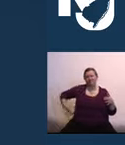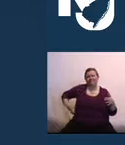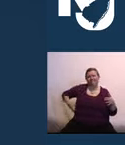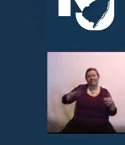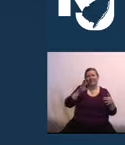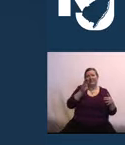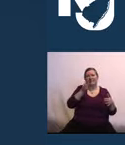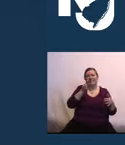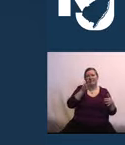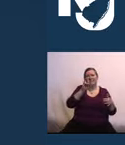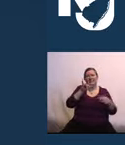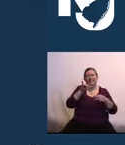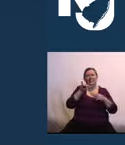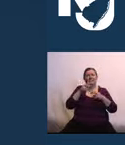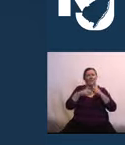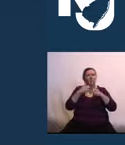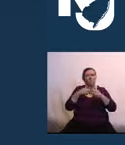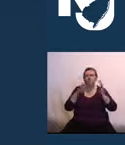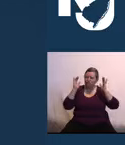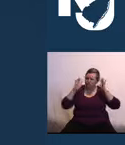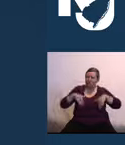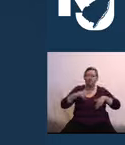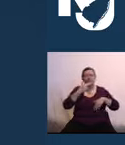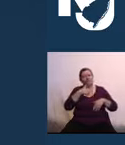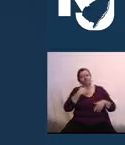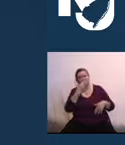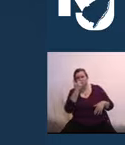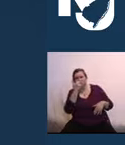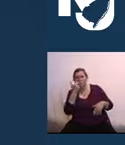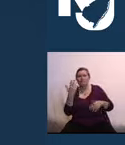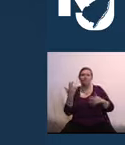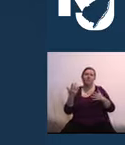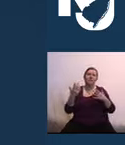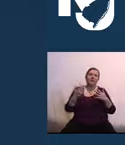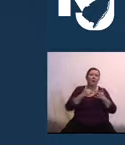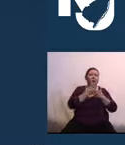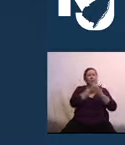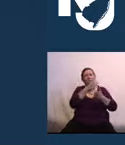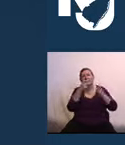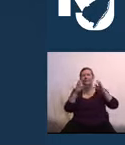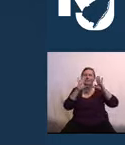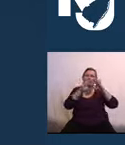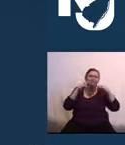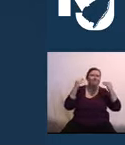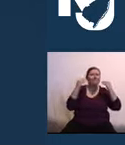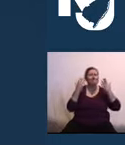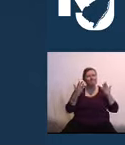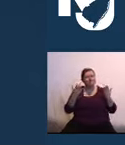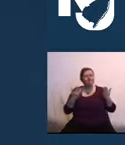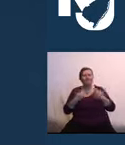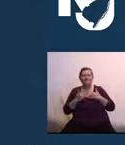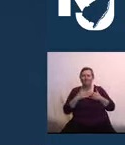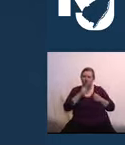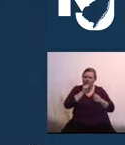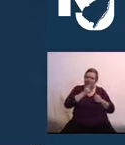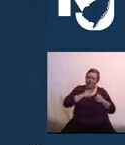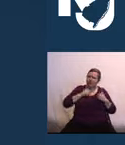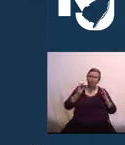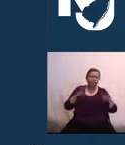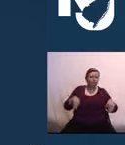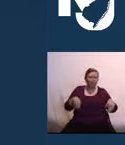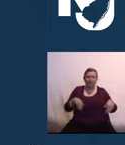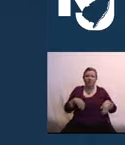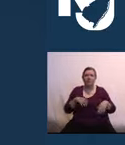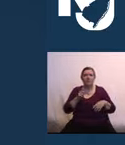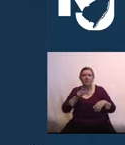sense of humor. We know the smiles he brought to so many, his family and friends, and the many people he met on Sesame Street will